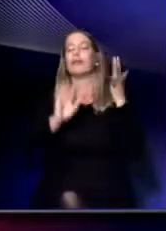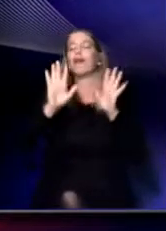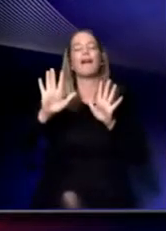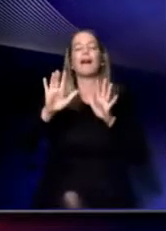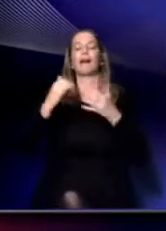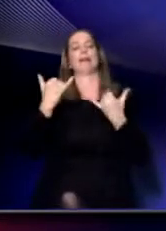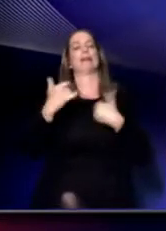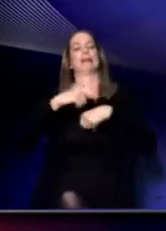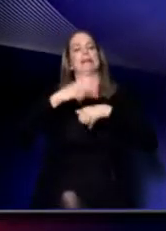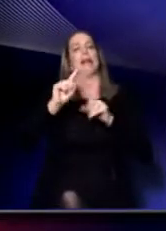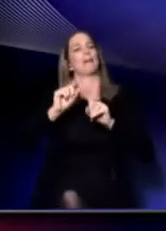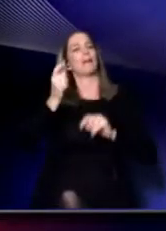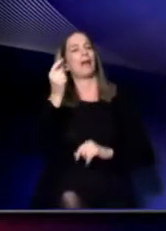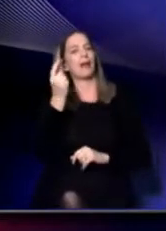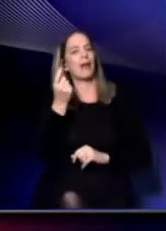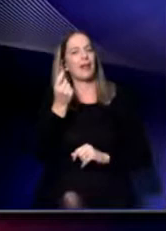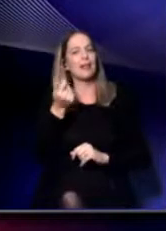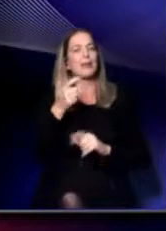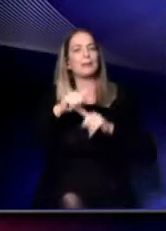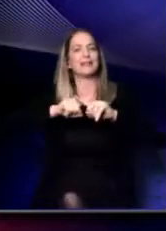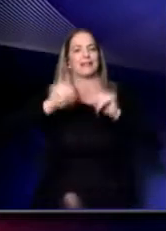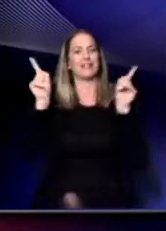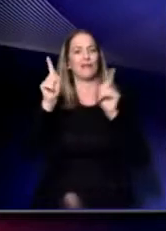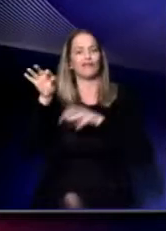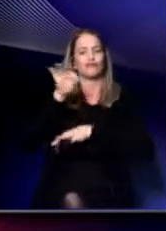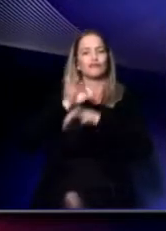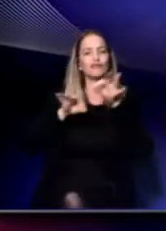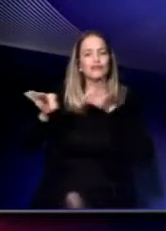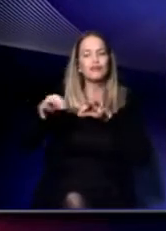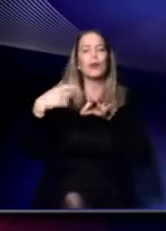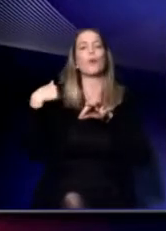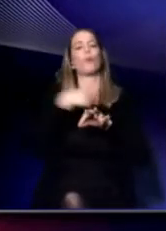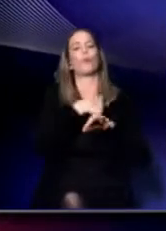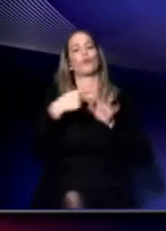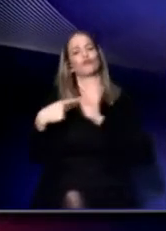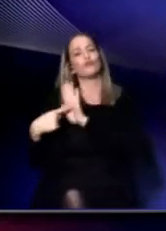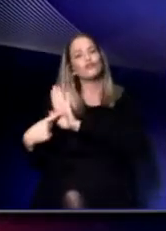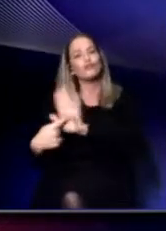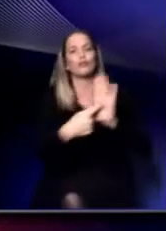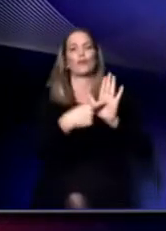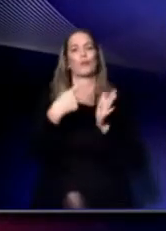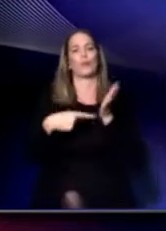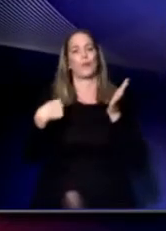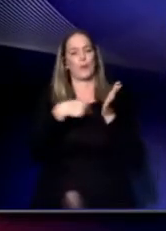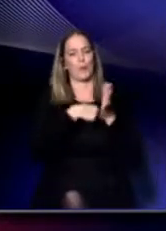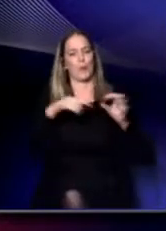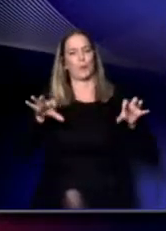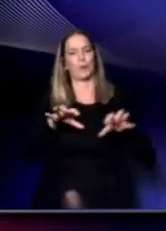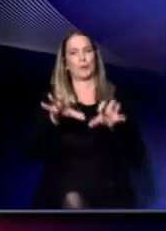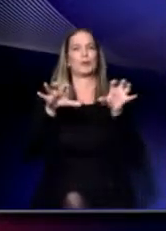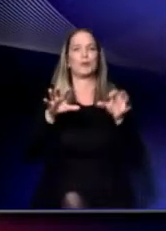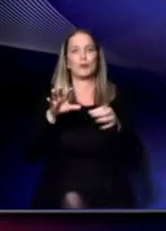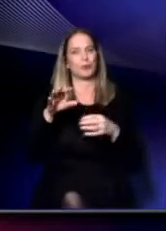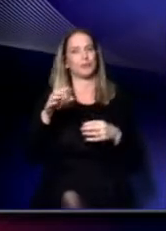of our collaborative and cumulative work efforts, we wanted to showcase what we do on the media team.